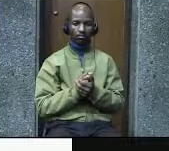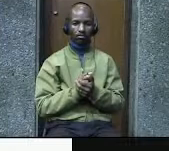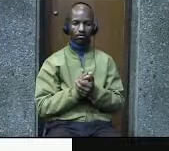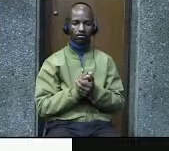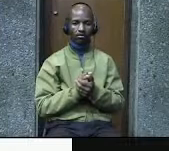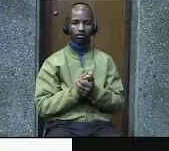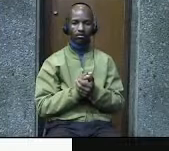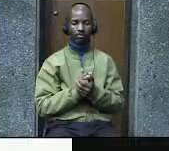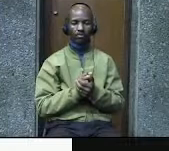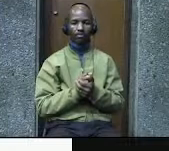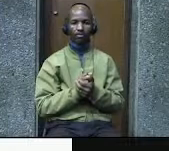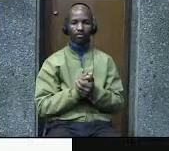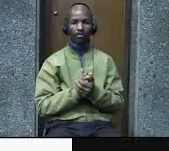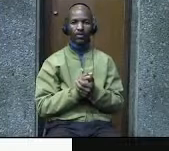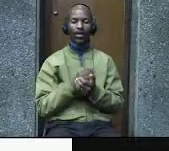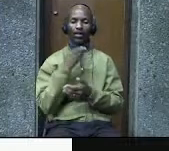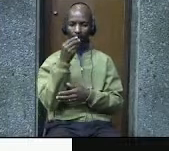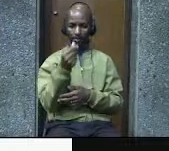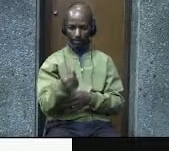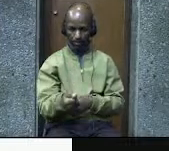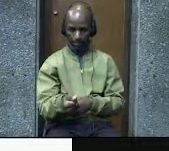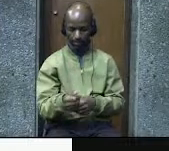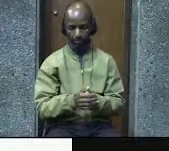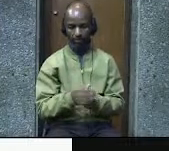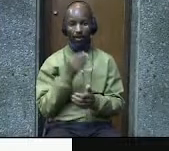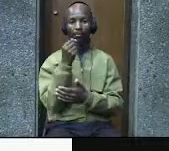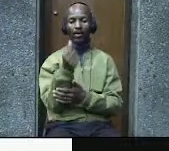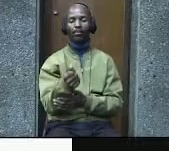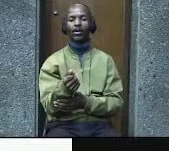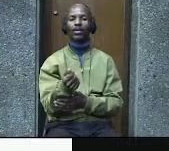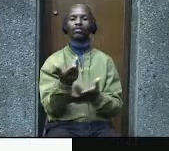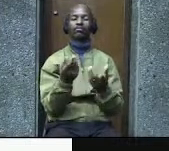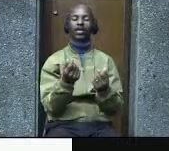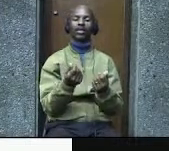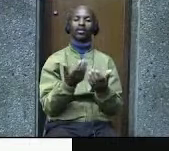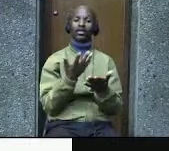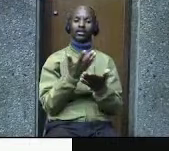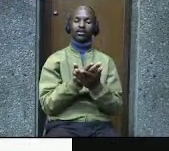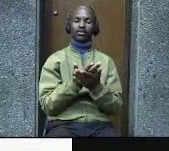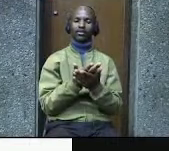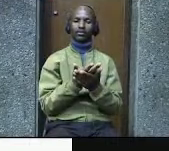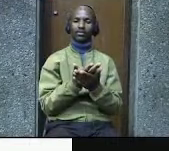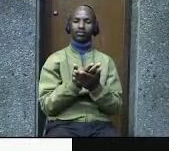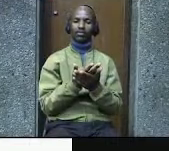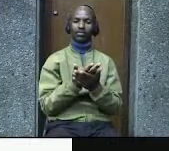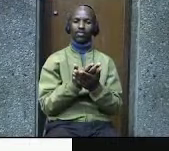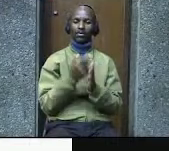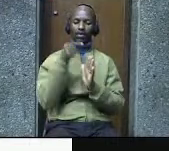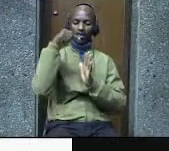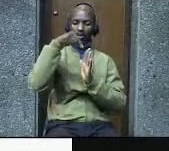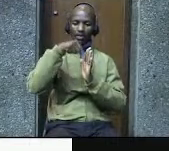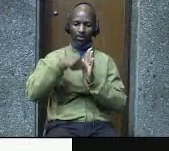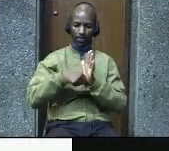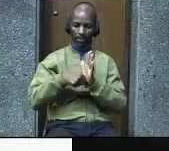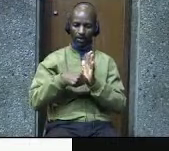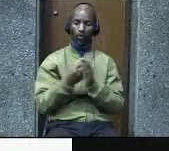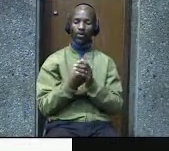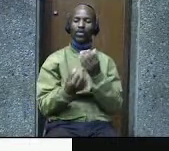The compensation amount can be reduced by the court